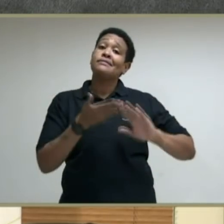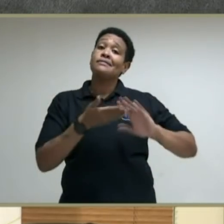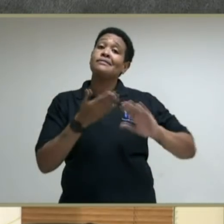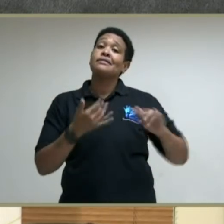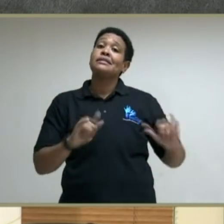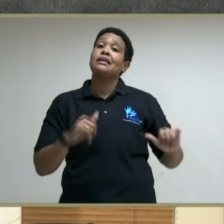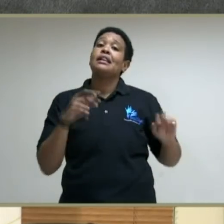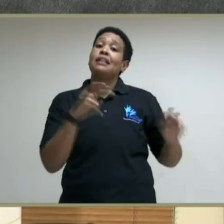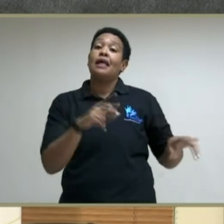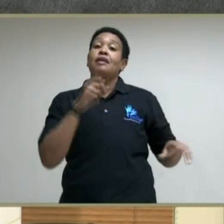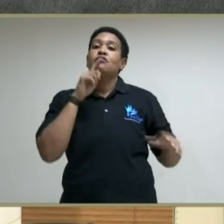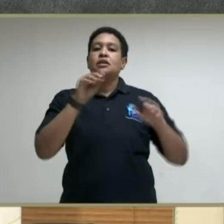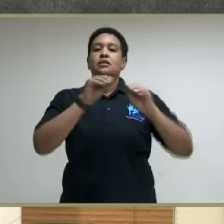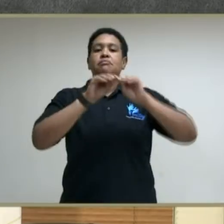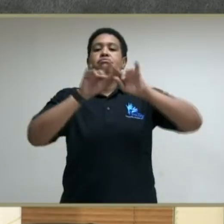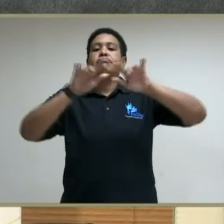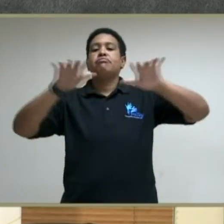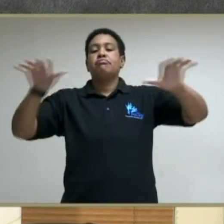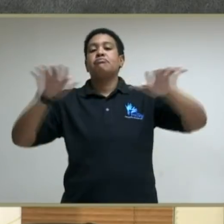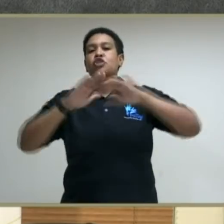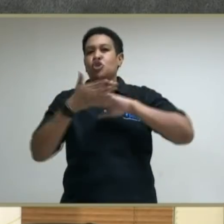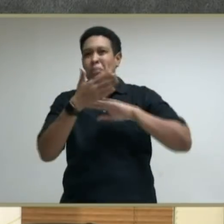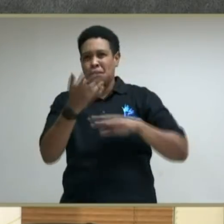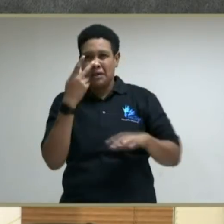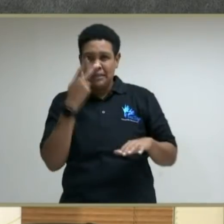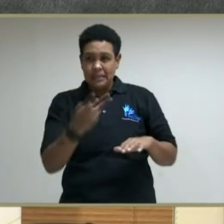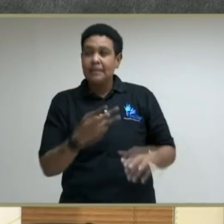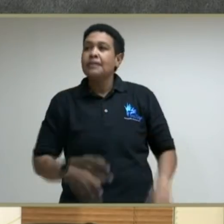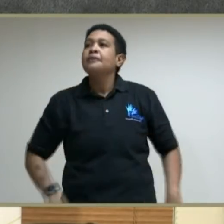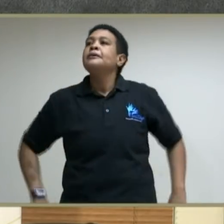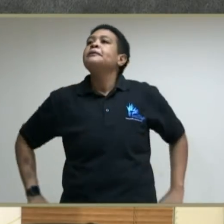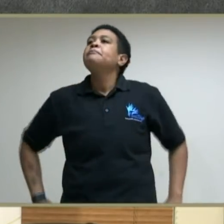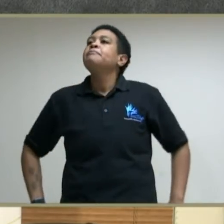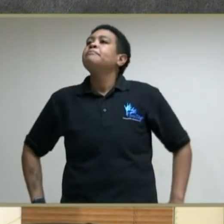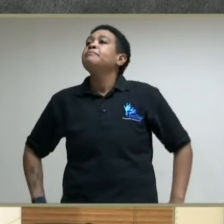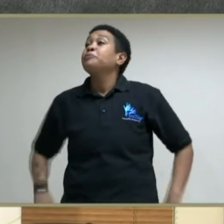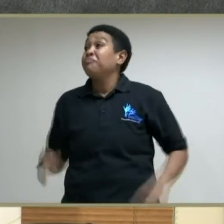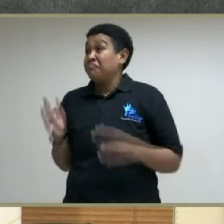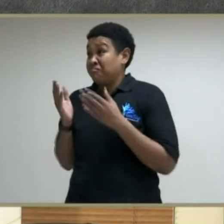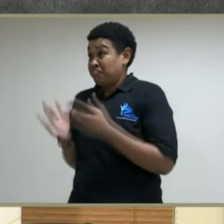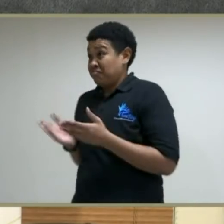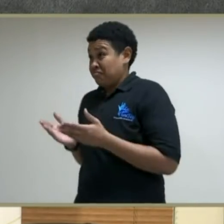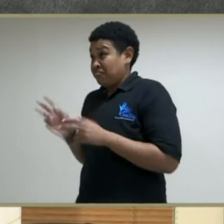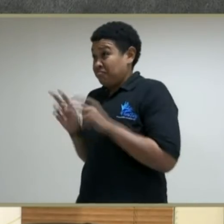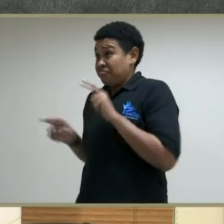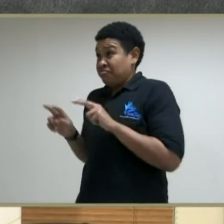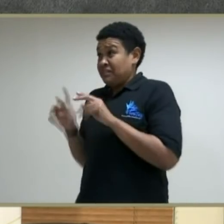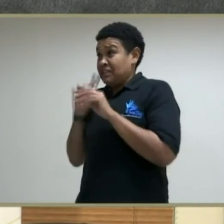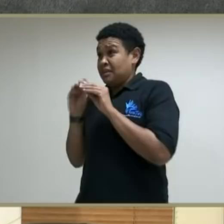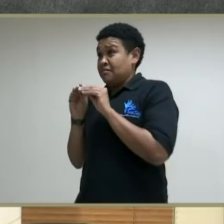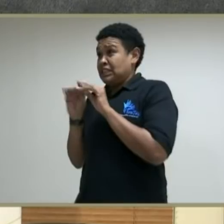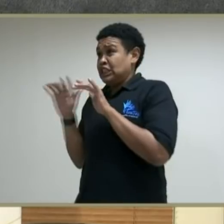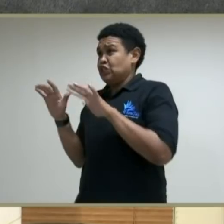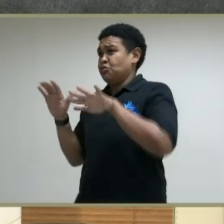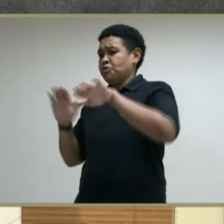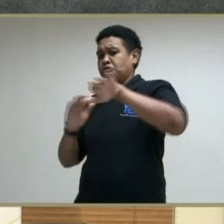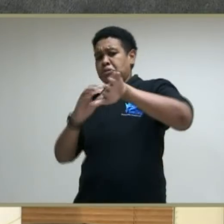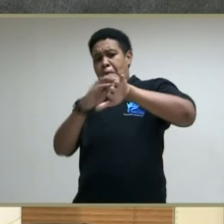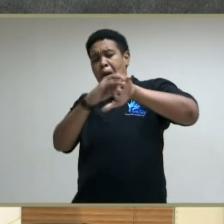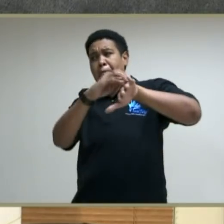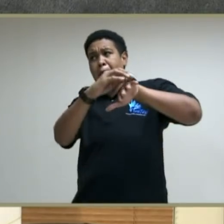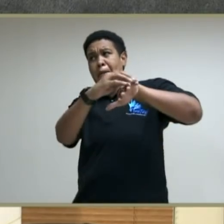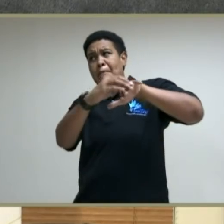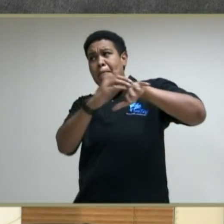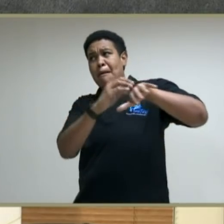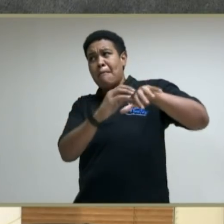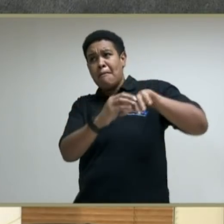that are right across the parishes. Next slide. And here we can see the distribution across the communities